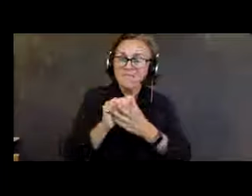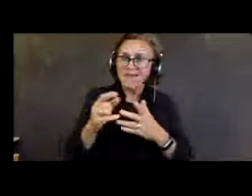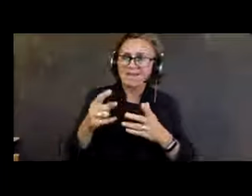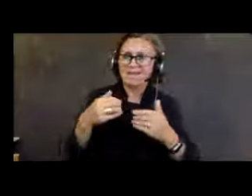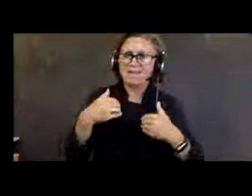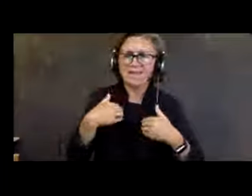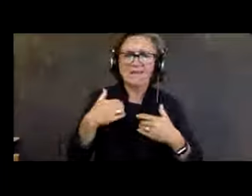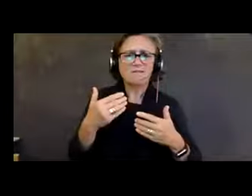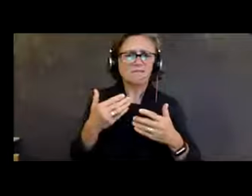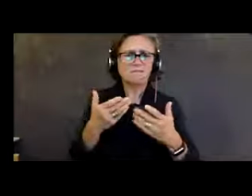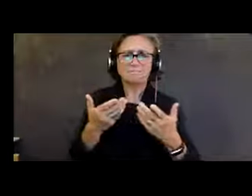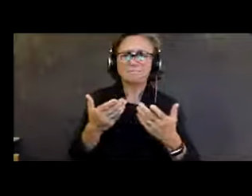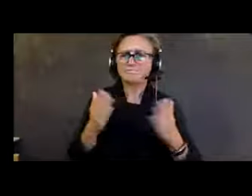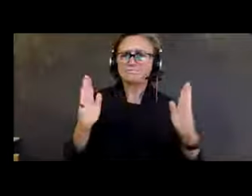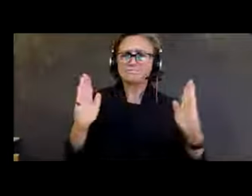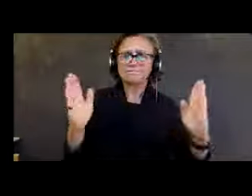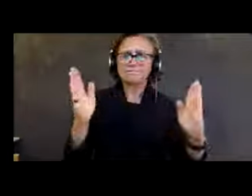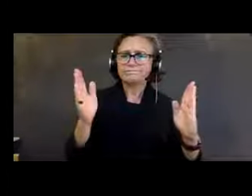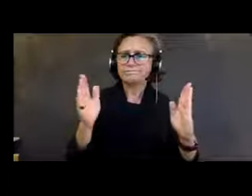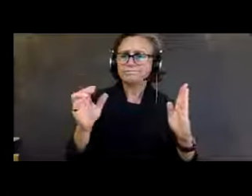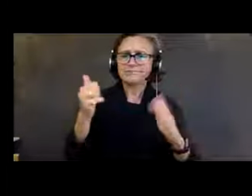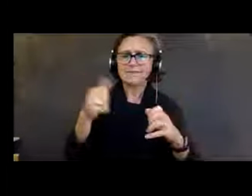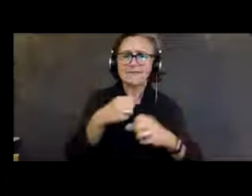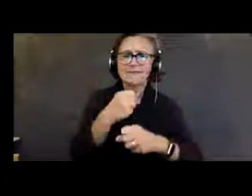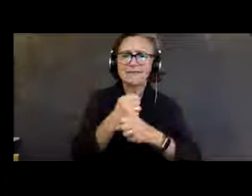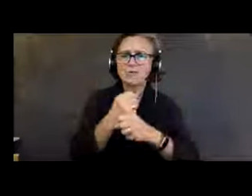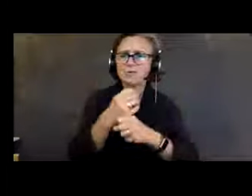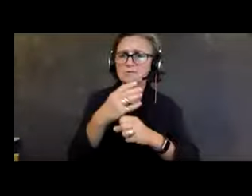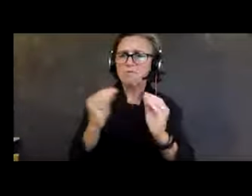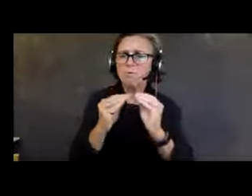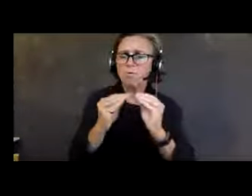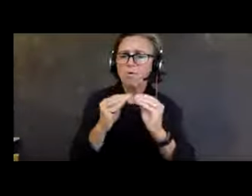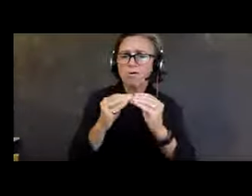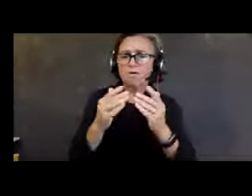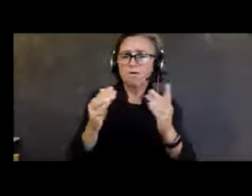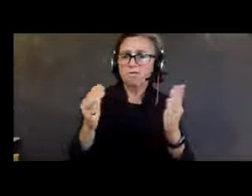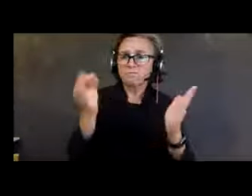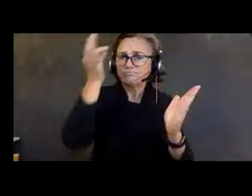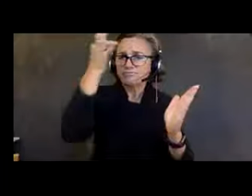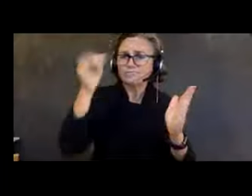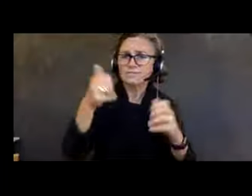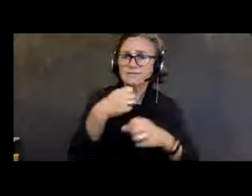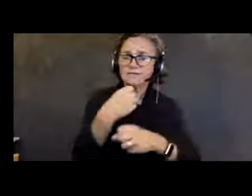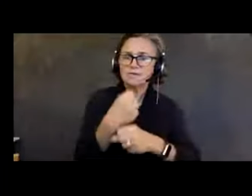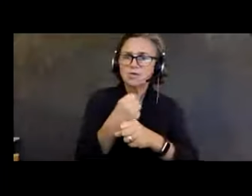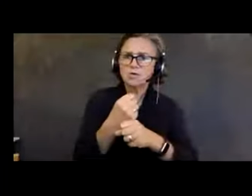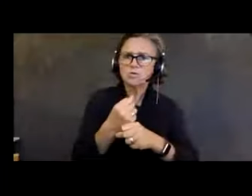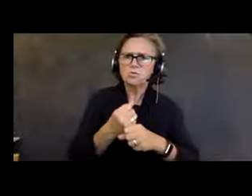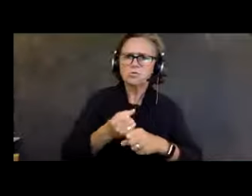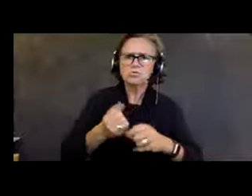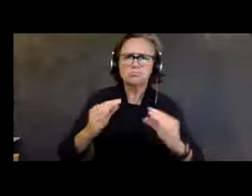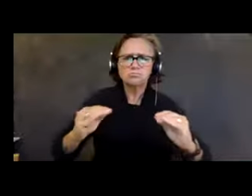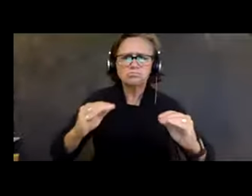almost a whole decade, to really help children learn about accepting one another,